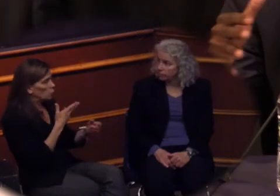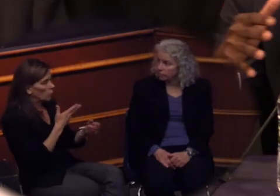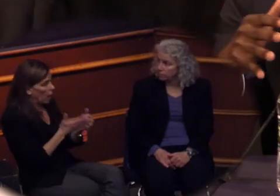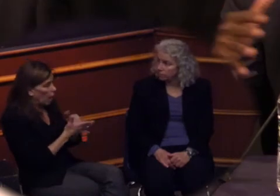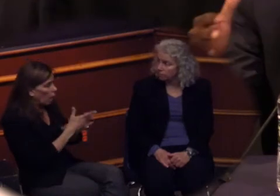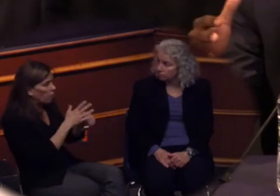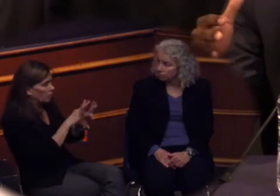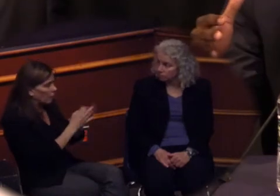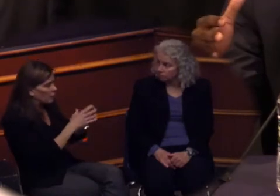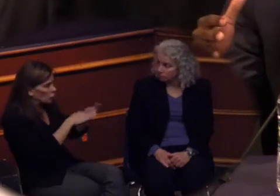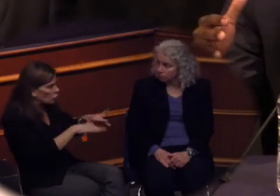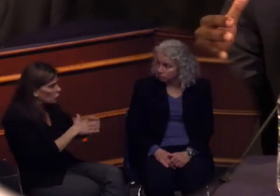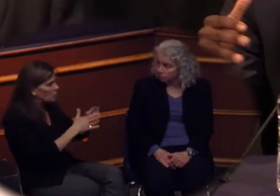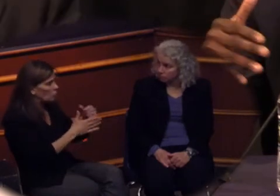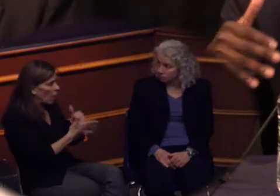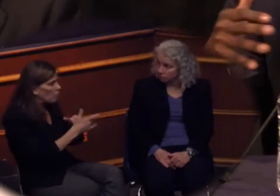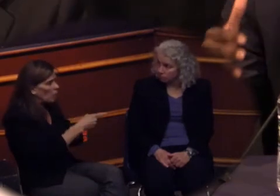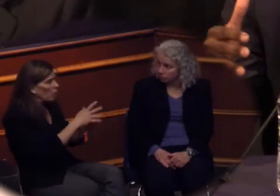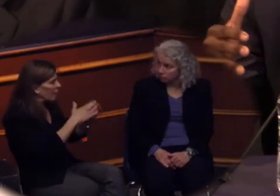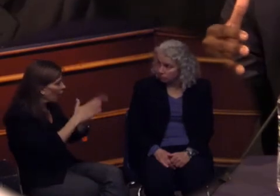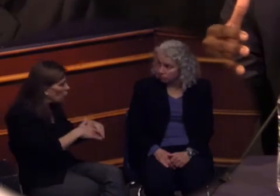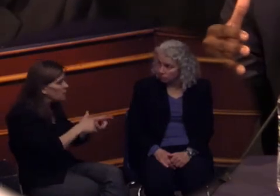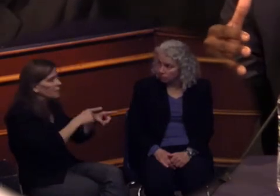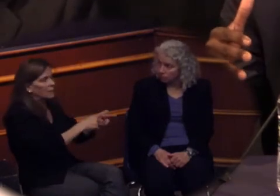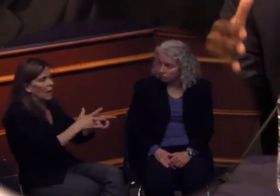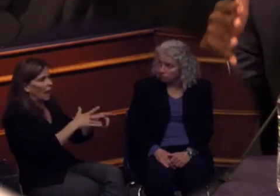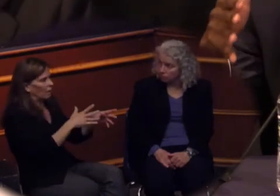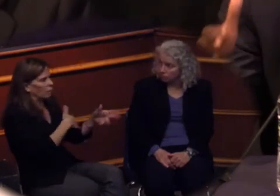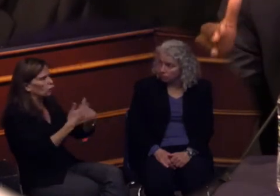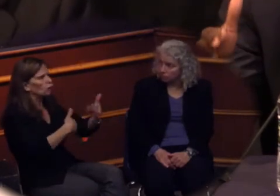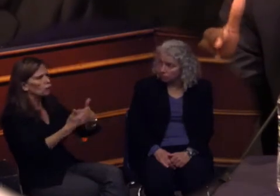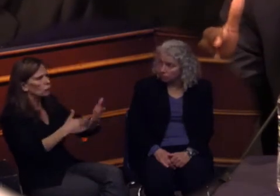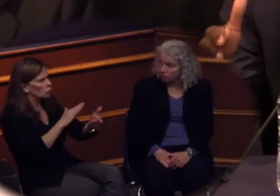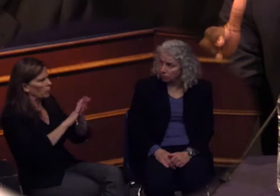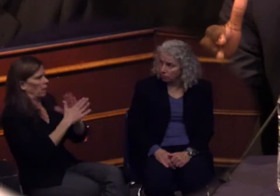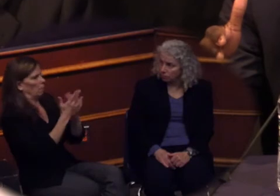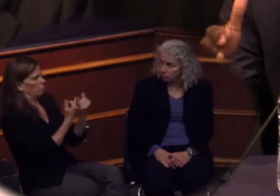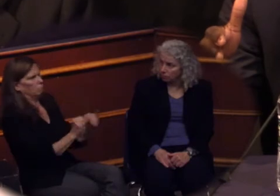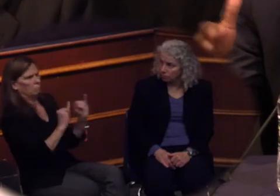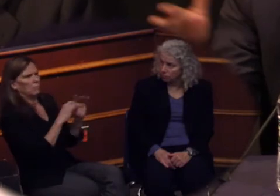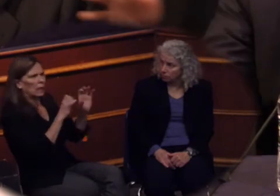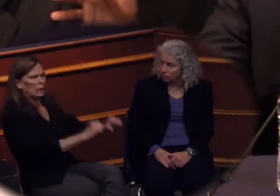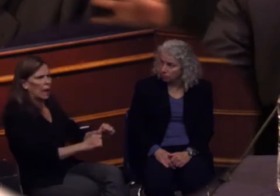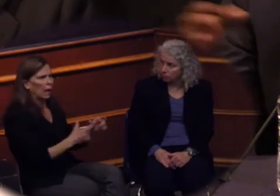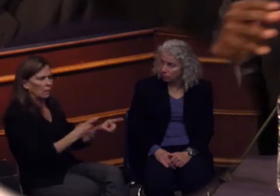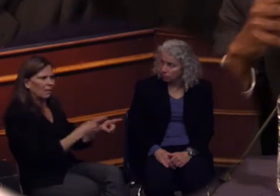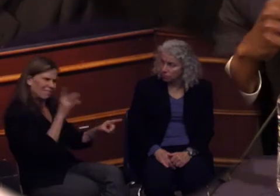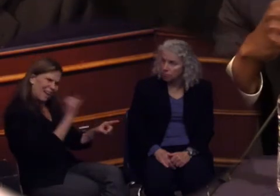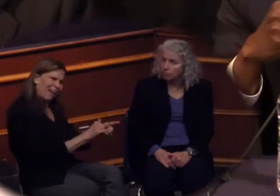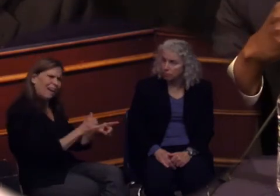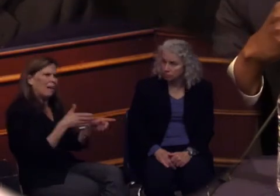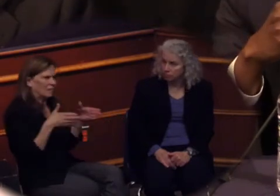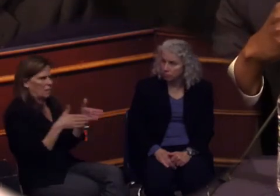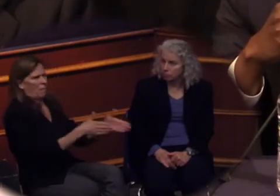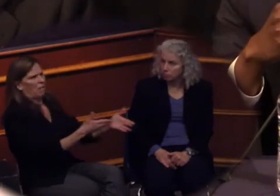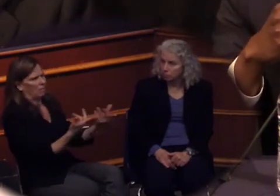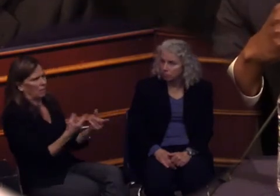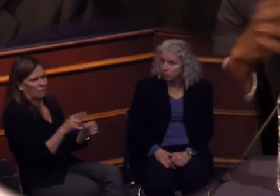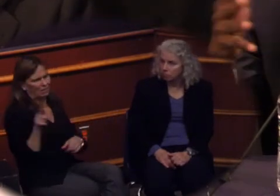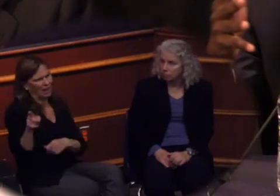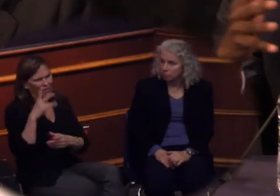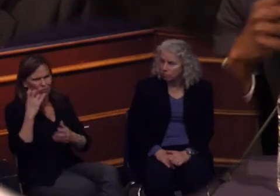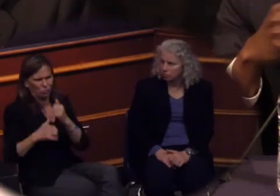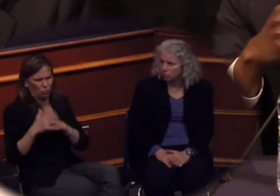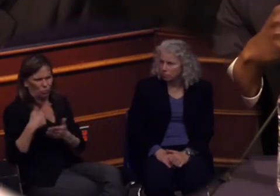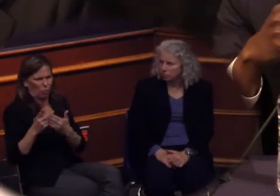Housing is quite successful in moving people to self-sustainability. This is the direction we need to go in, not these cruel programs that